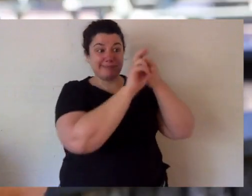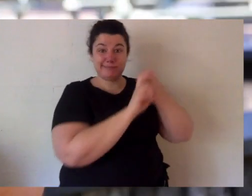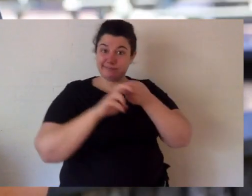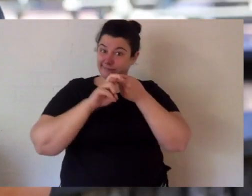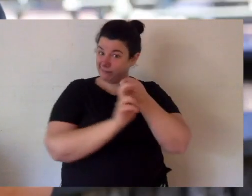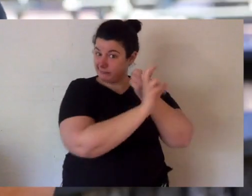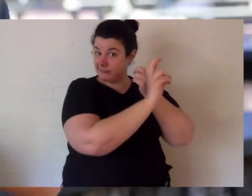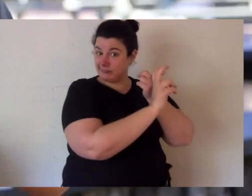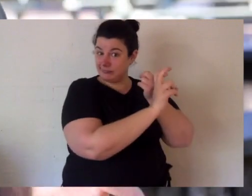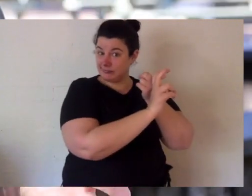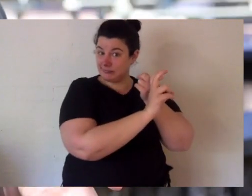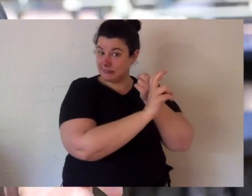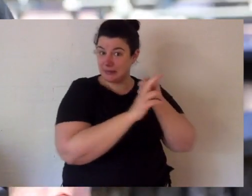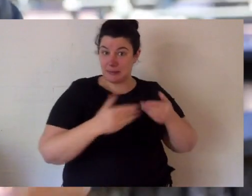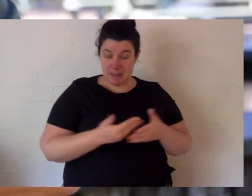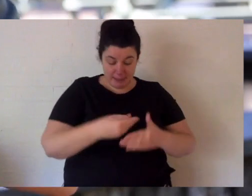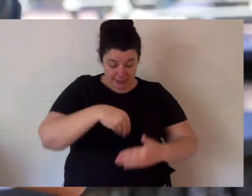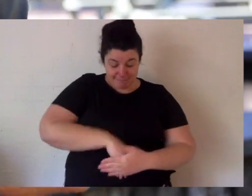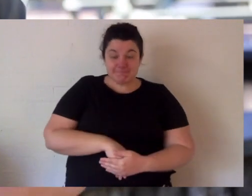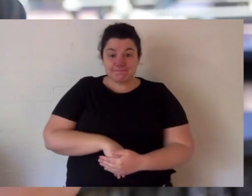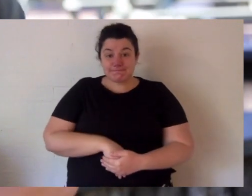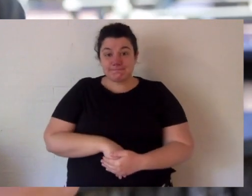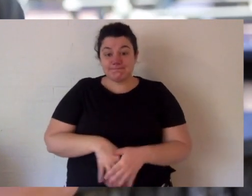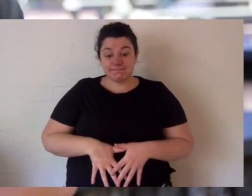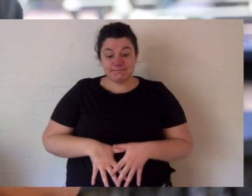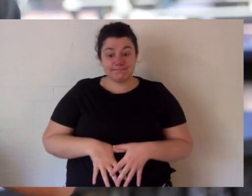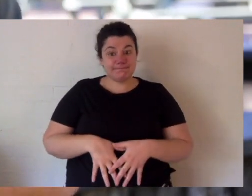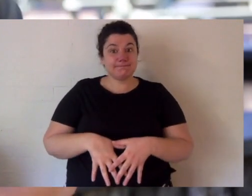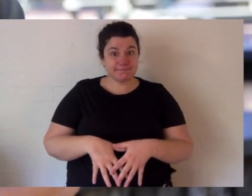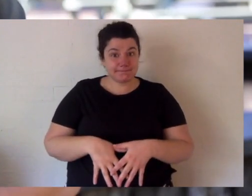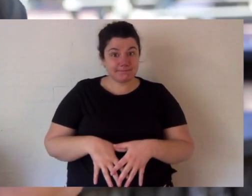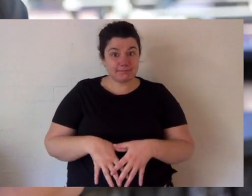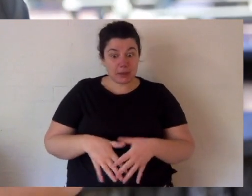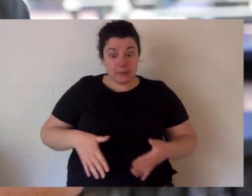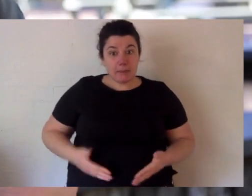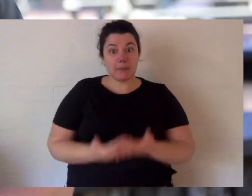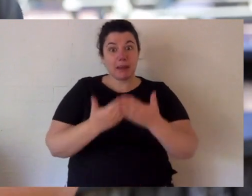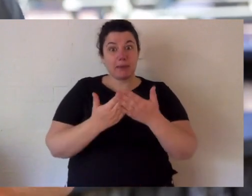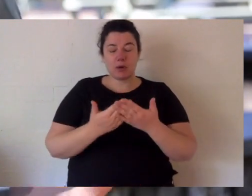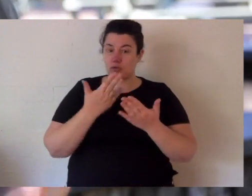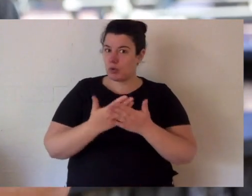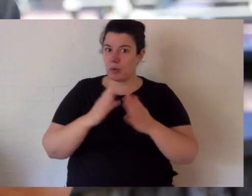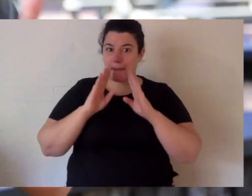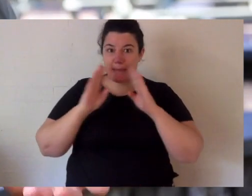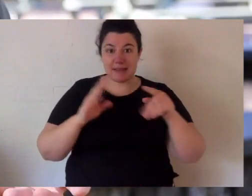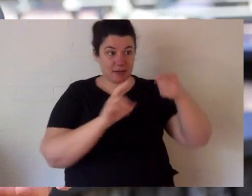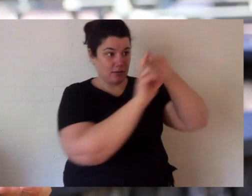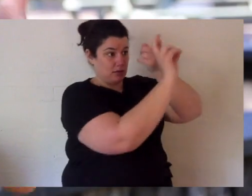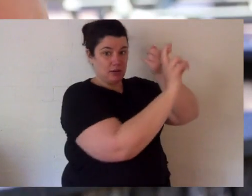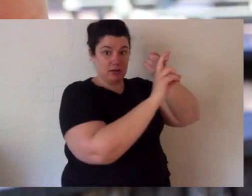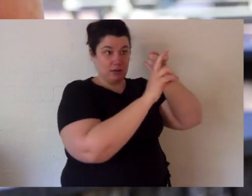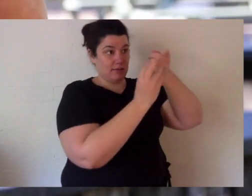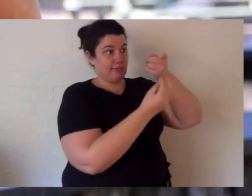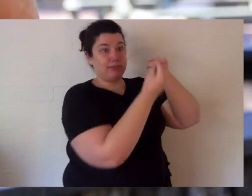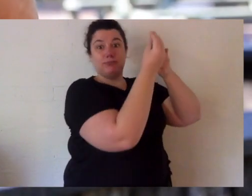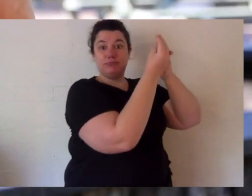that female, she's a mammal, has that baby inside throughout the pregnancy. And when she gives birth, it's quite incredible.